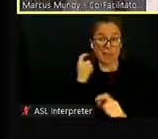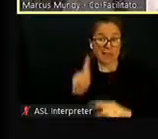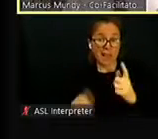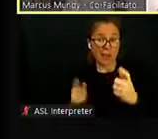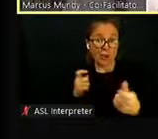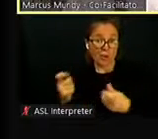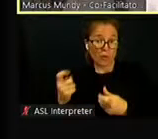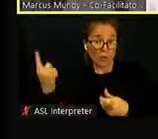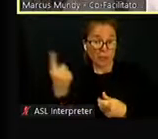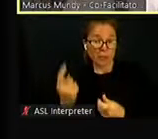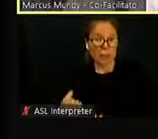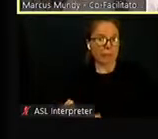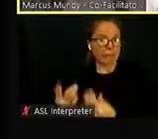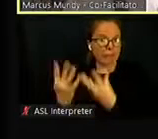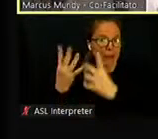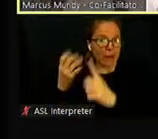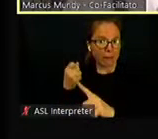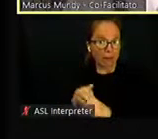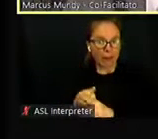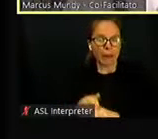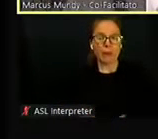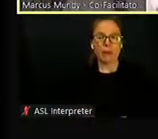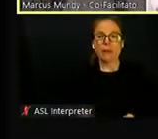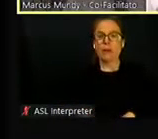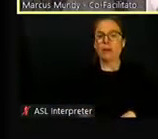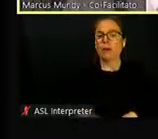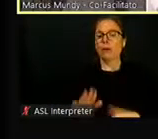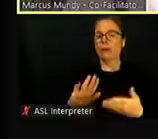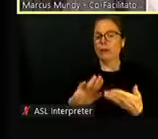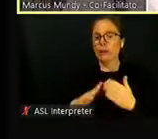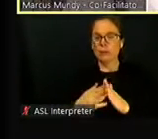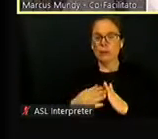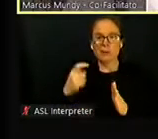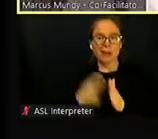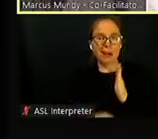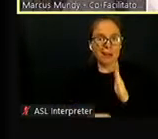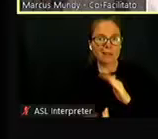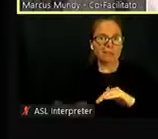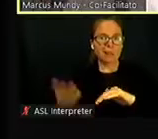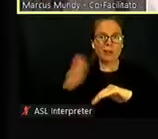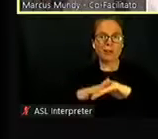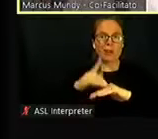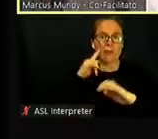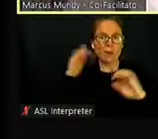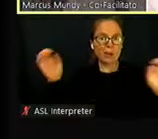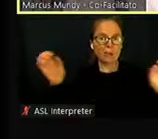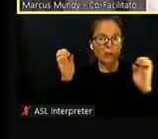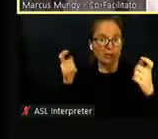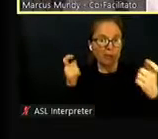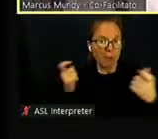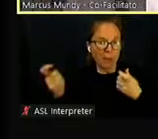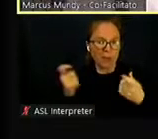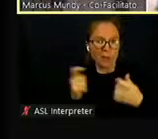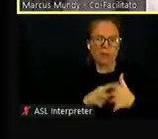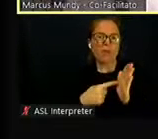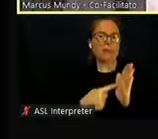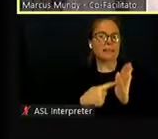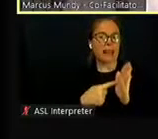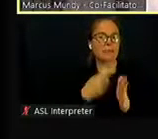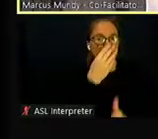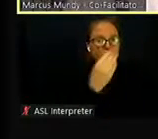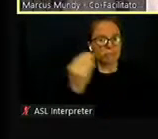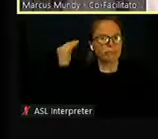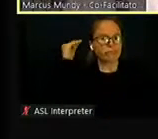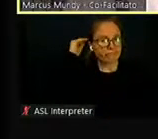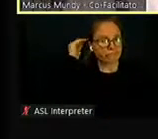or the expenses went up for community for emergency management. So just be aware that